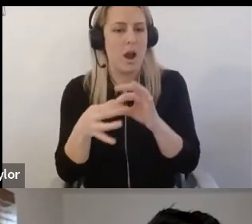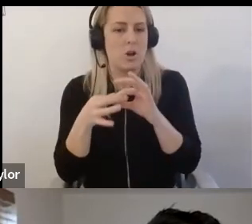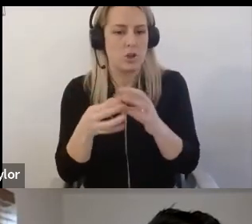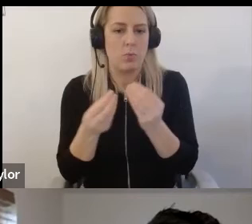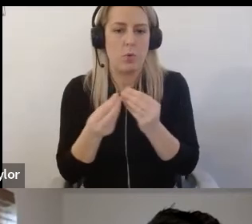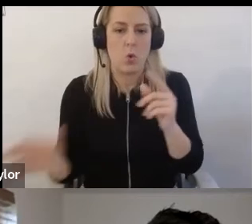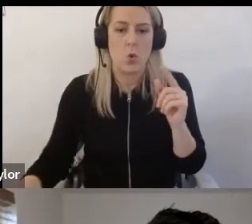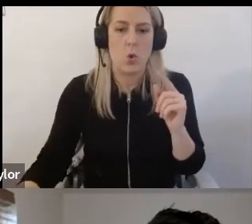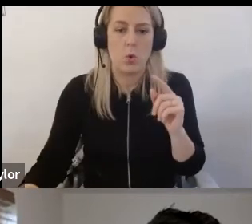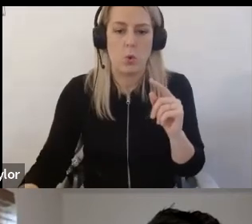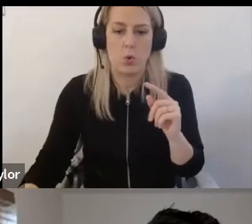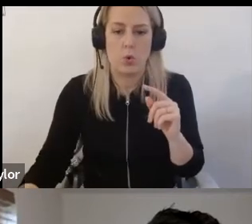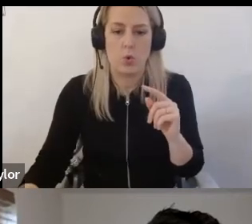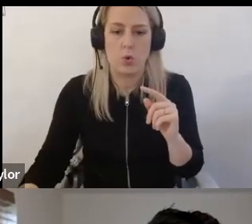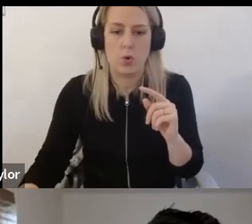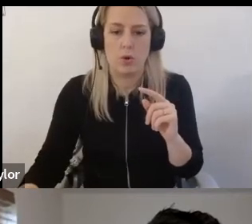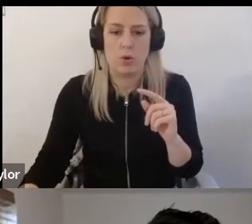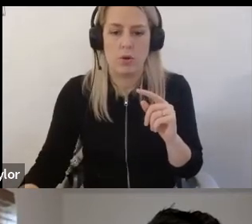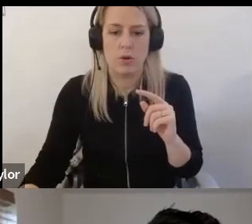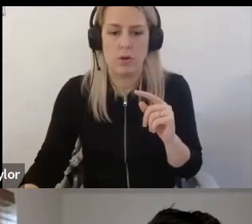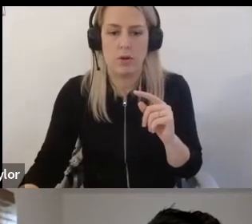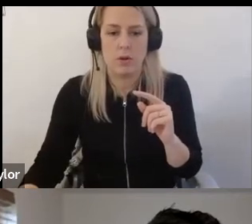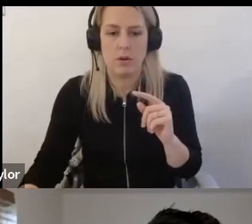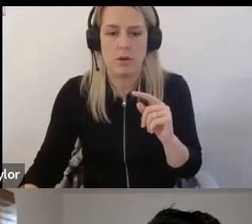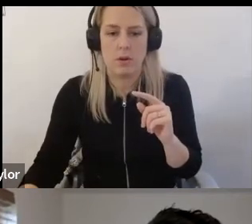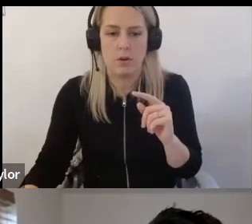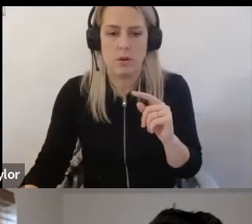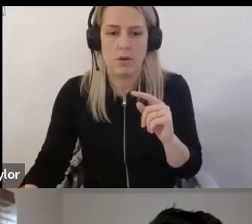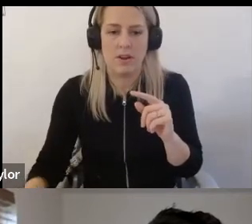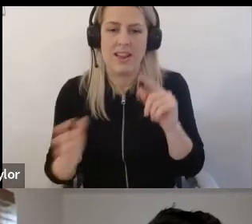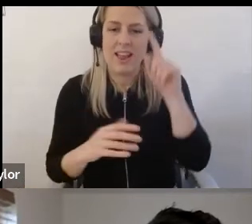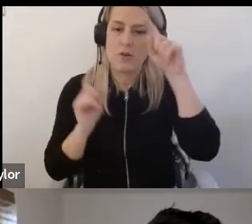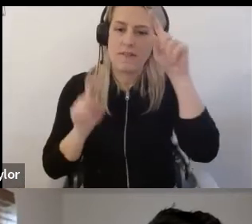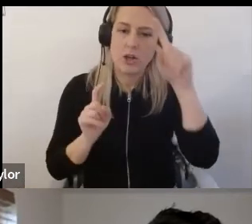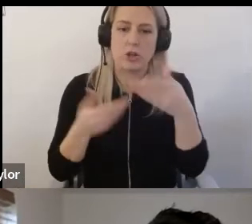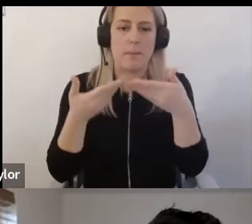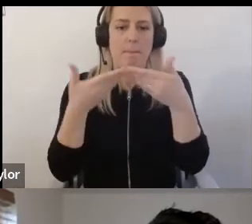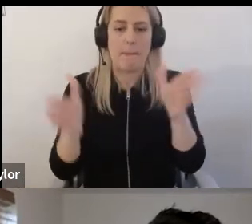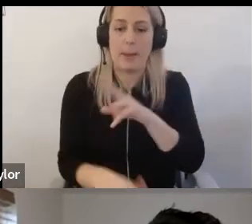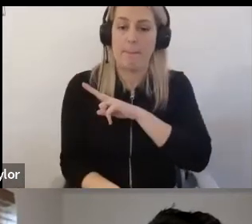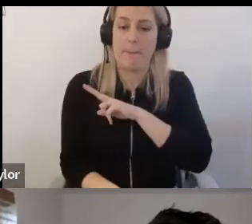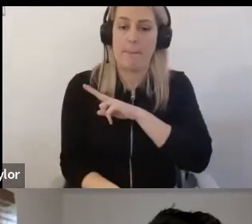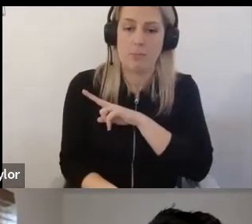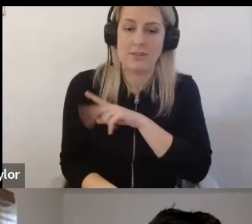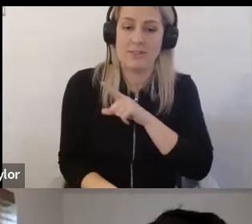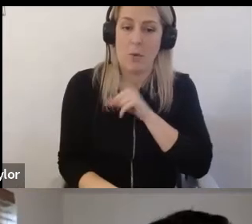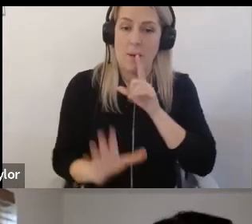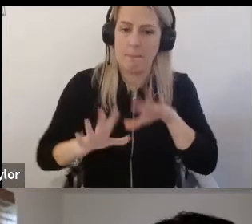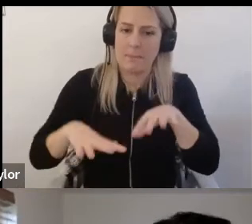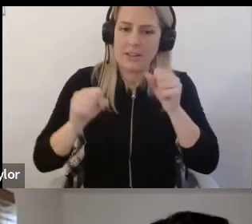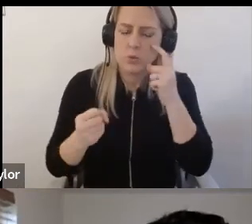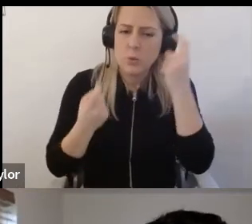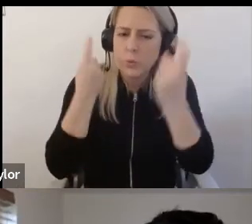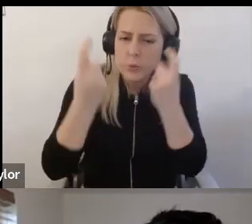we're beginning to look at what are the upstream and downstream multipliers of investing. So not thinking of it like assistive technology in almost like an